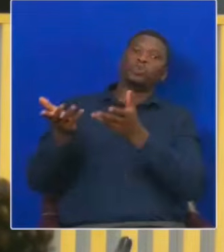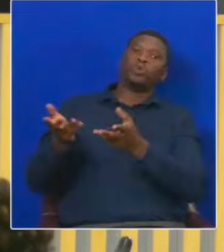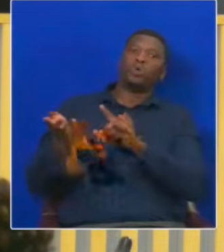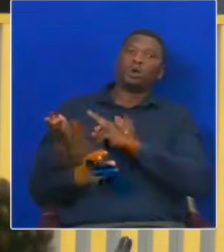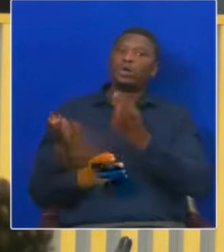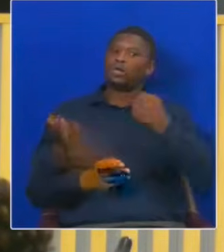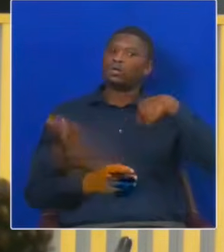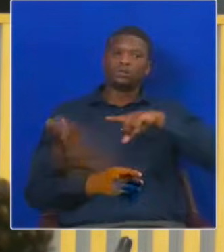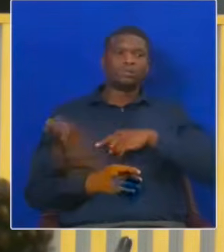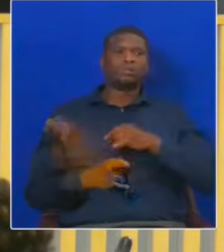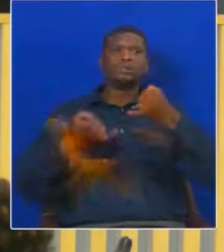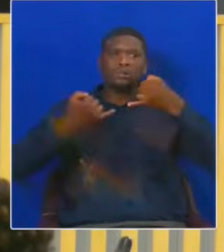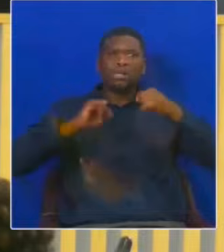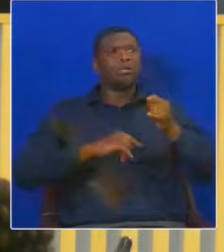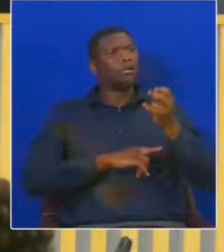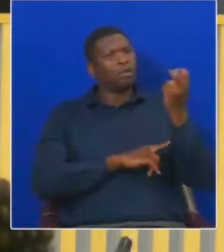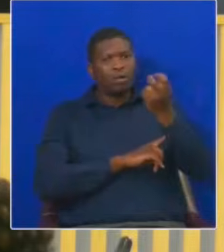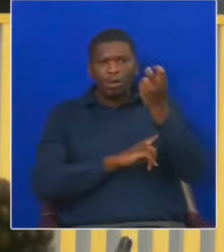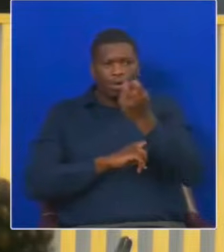today.